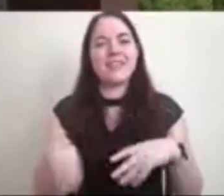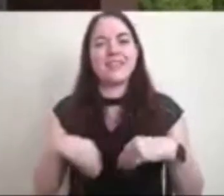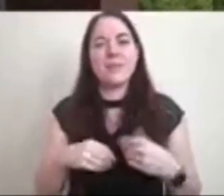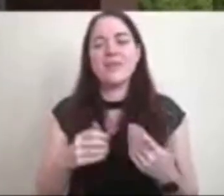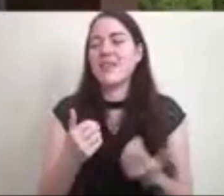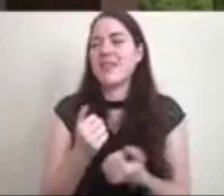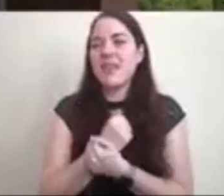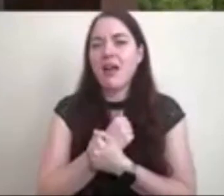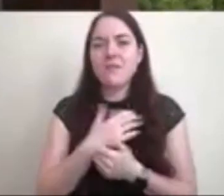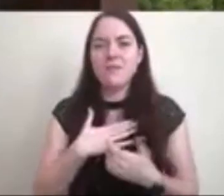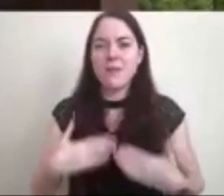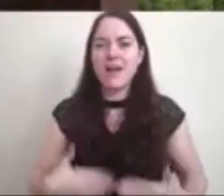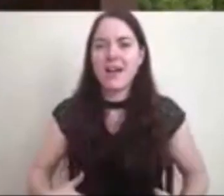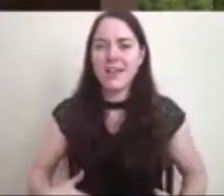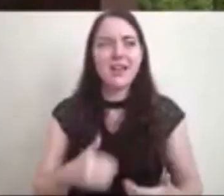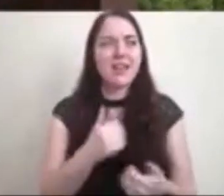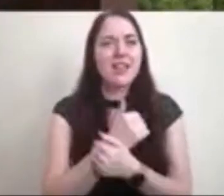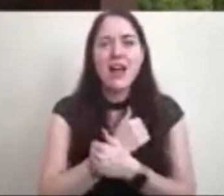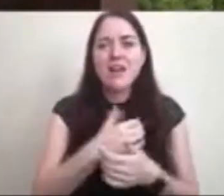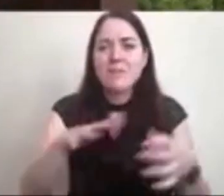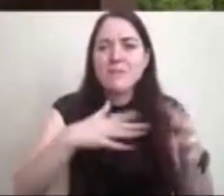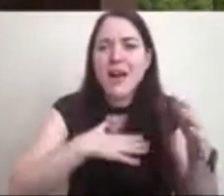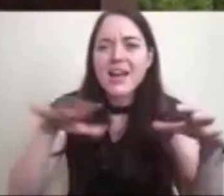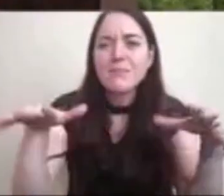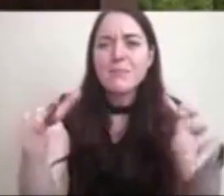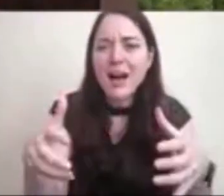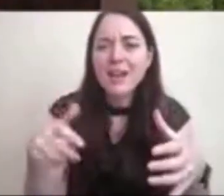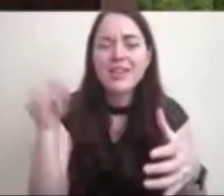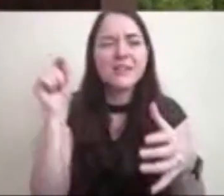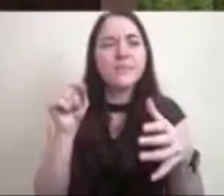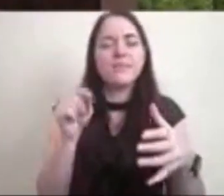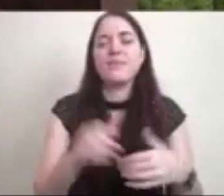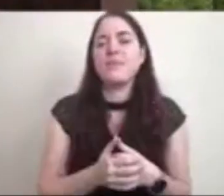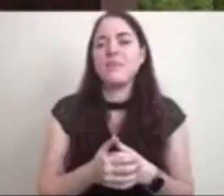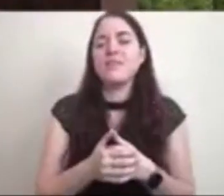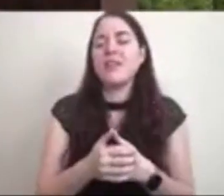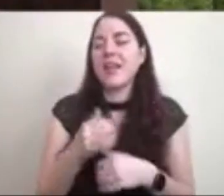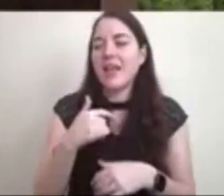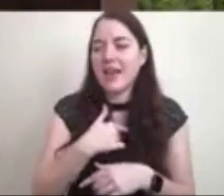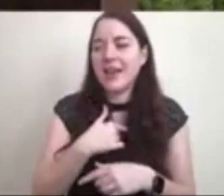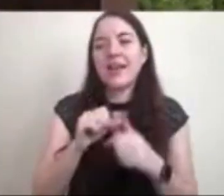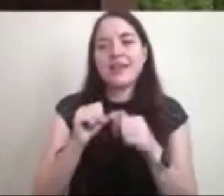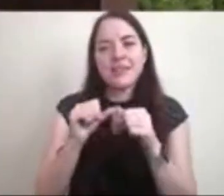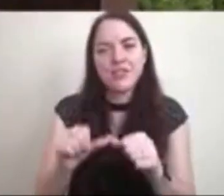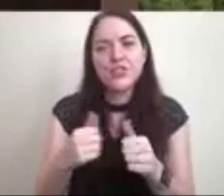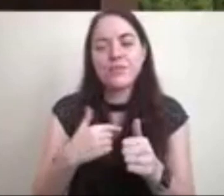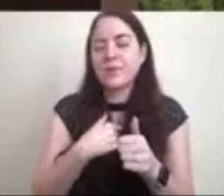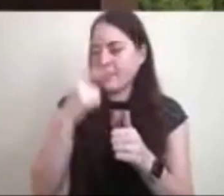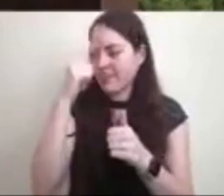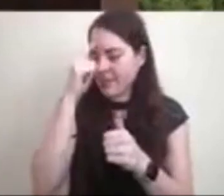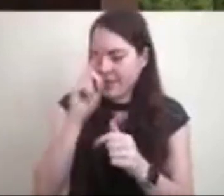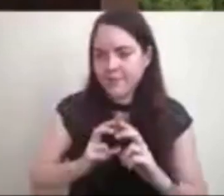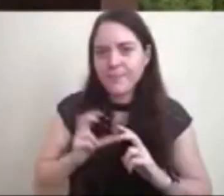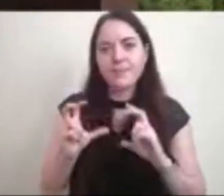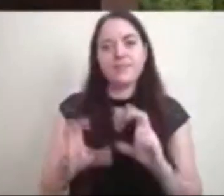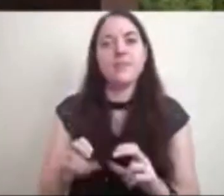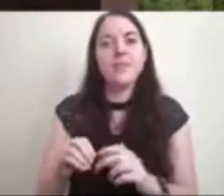in, engages my mind with my tithing practice and keeps it well and healthy.